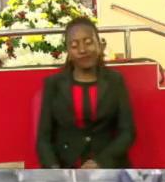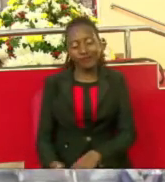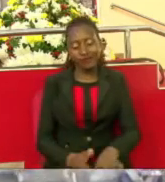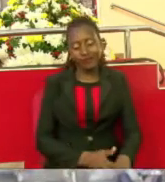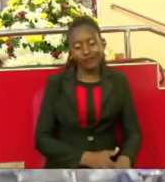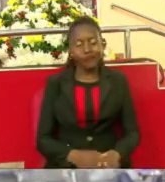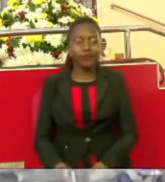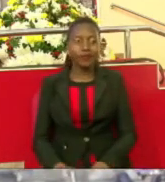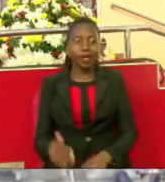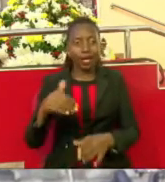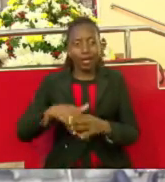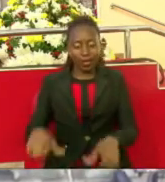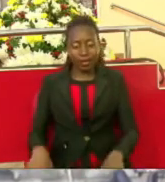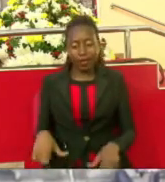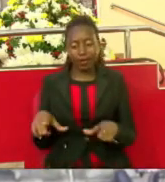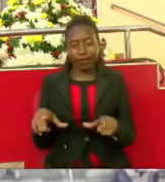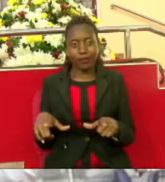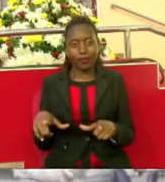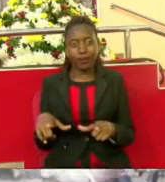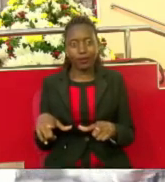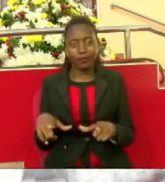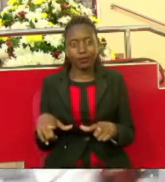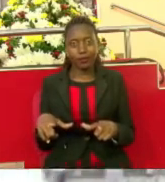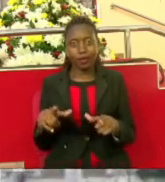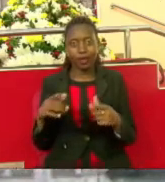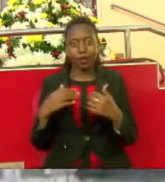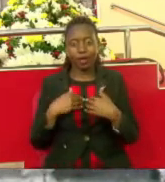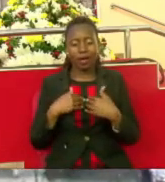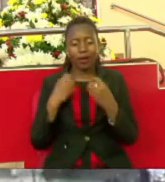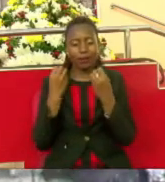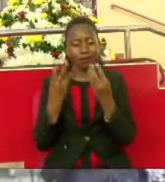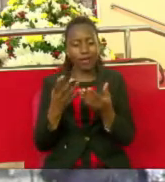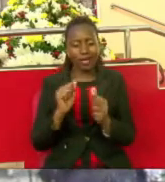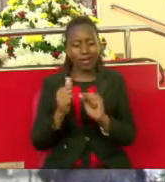In life, there are many competing priorities,